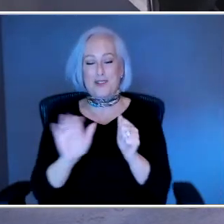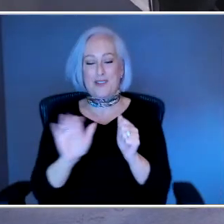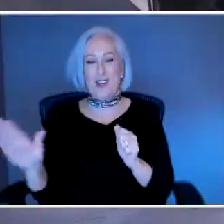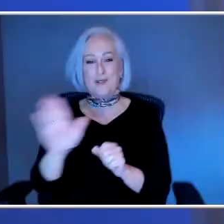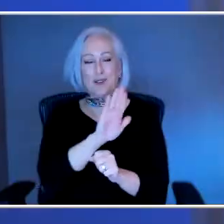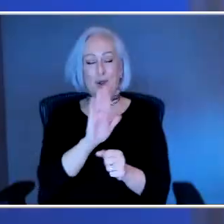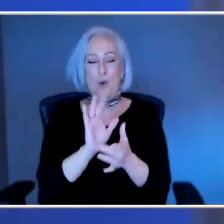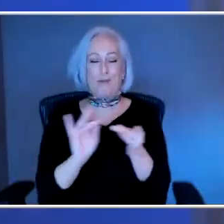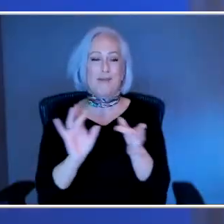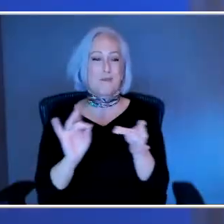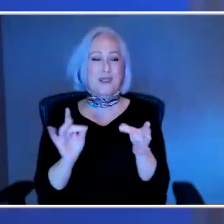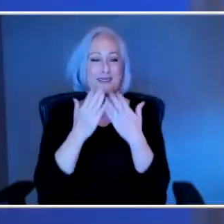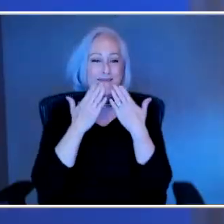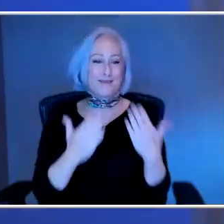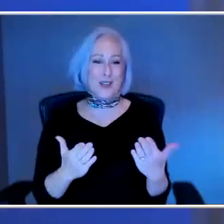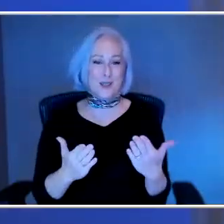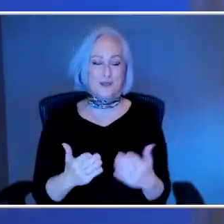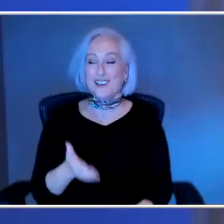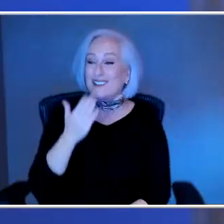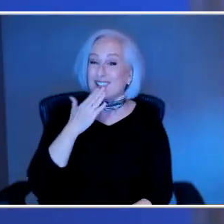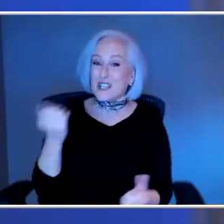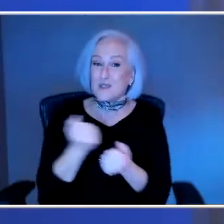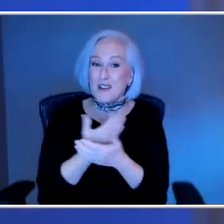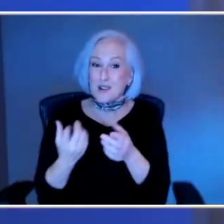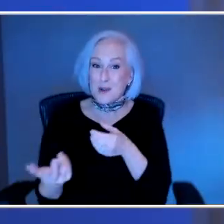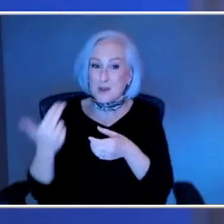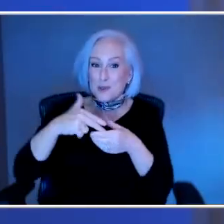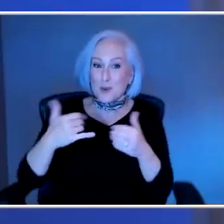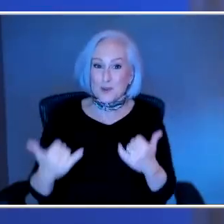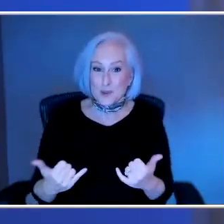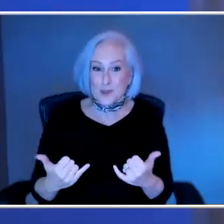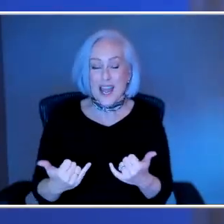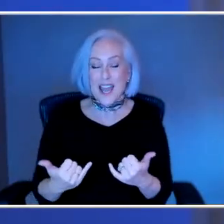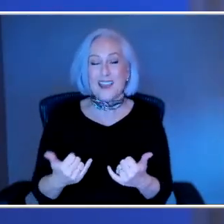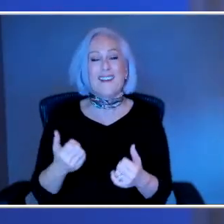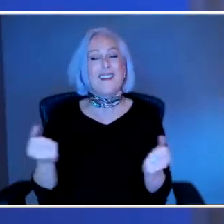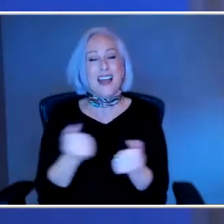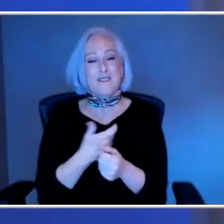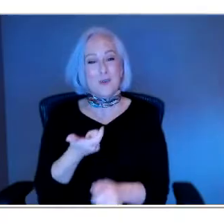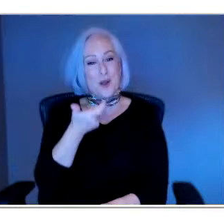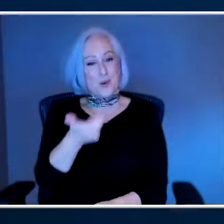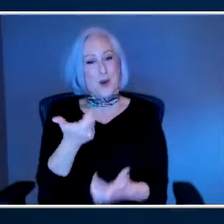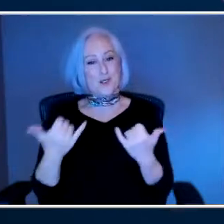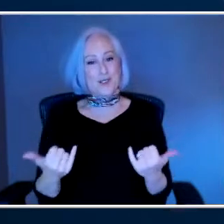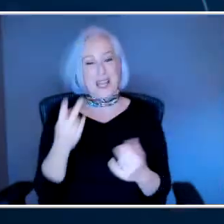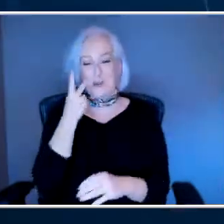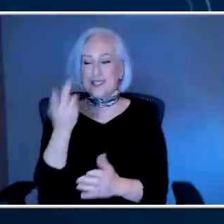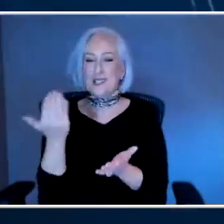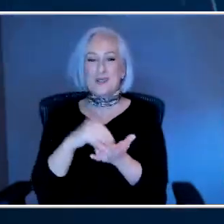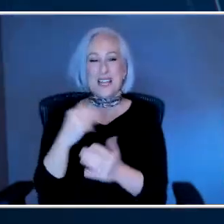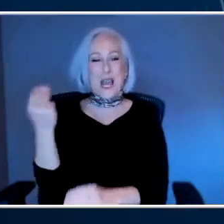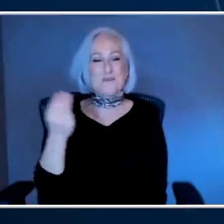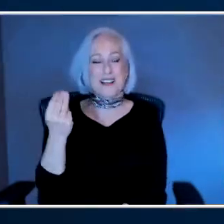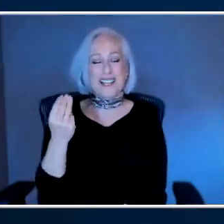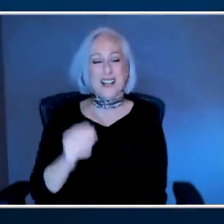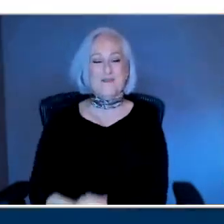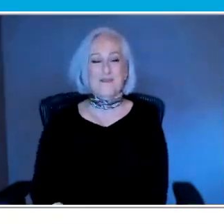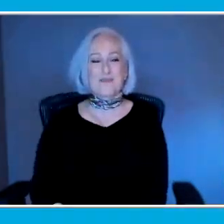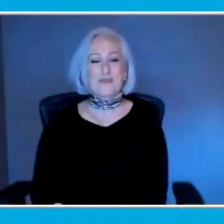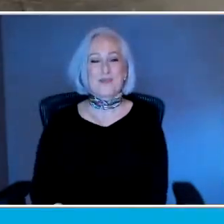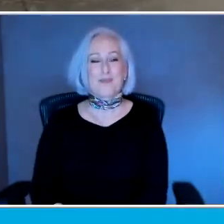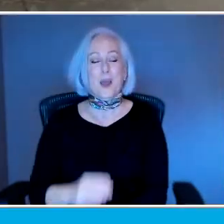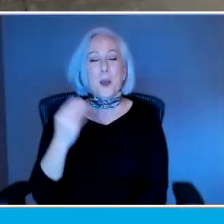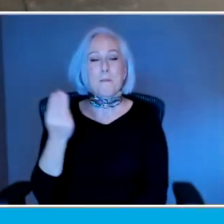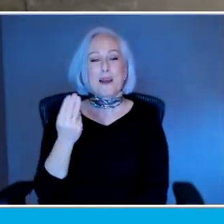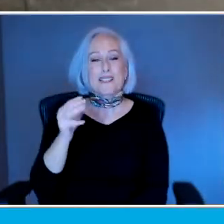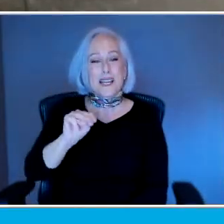Thanks to all of our guests today. Thanks to all of our viewers for being with us. We'll see you back here on Monday. Coming up Monday on the Morning Medical Update.